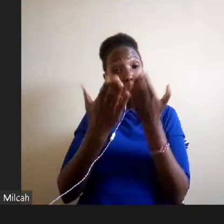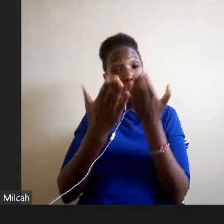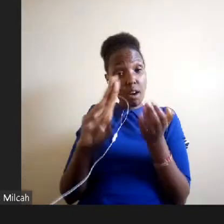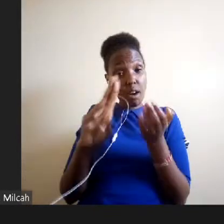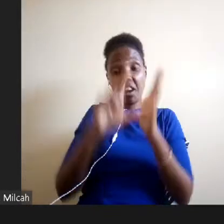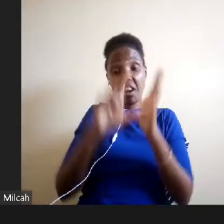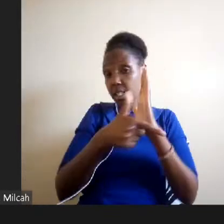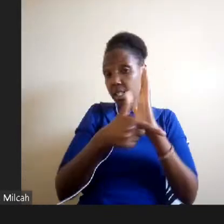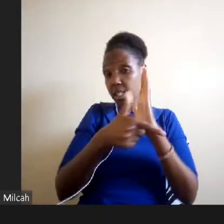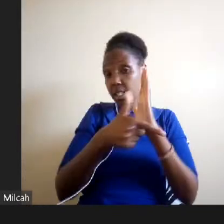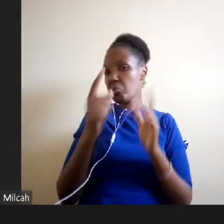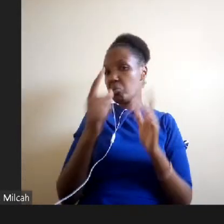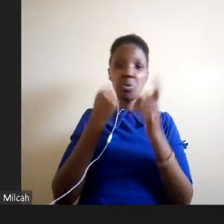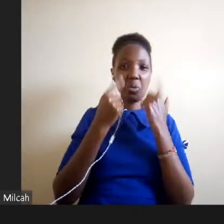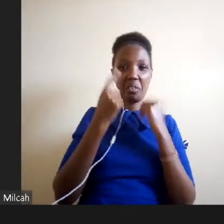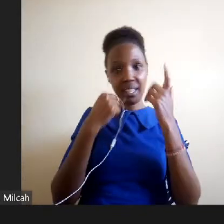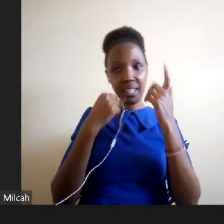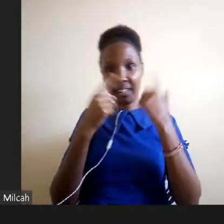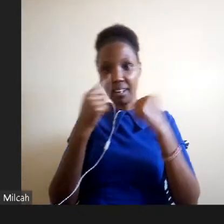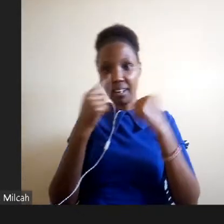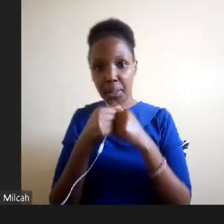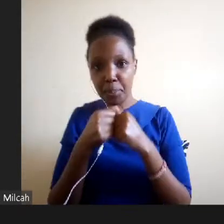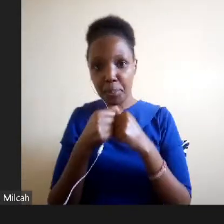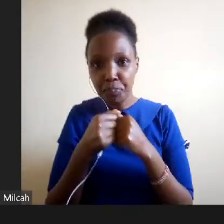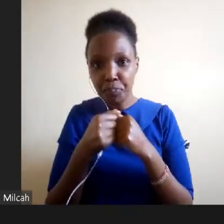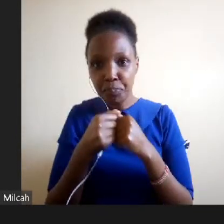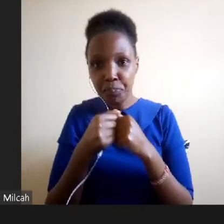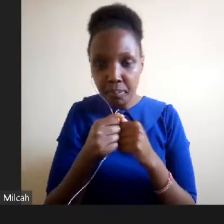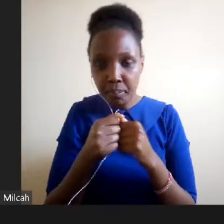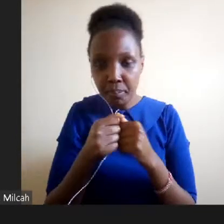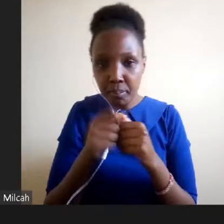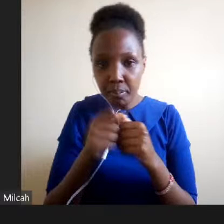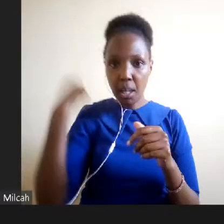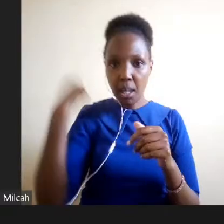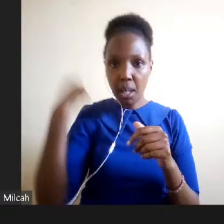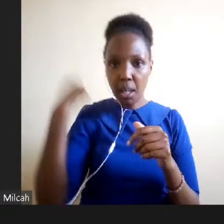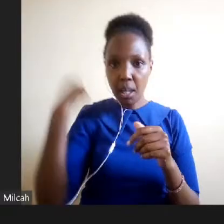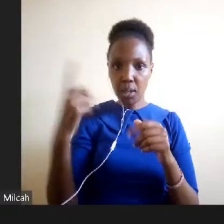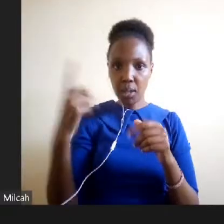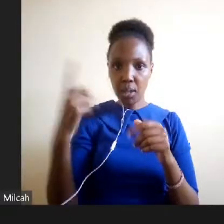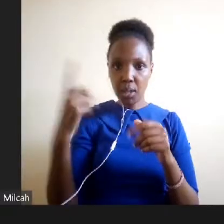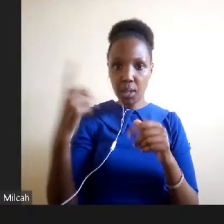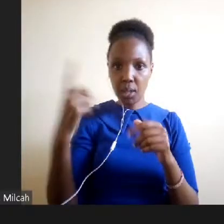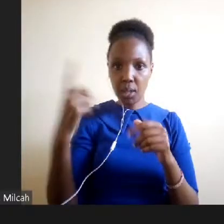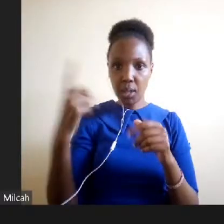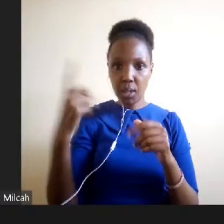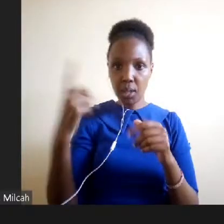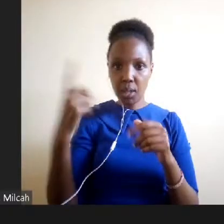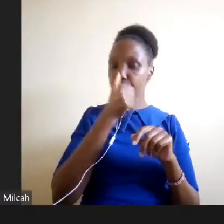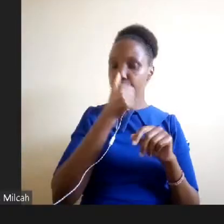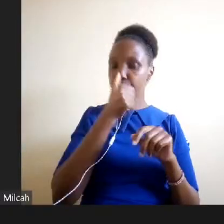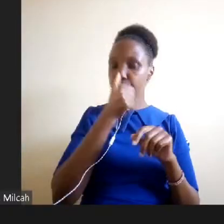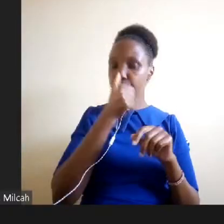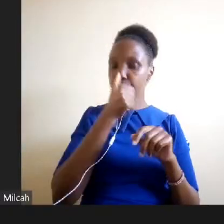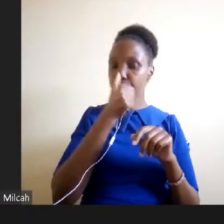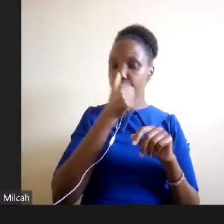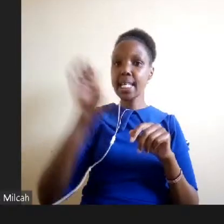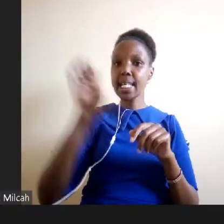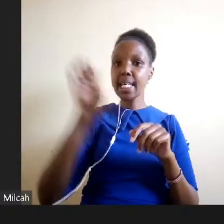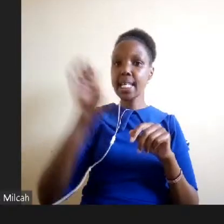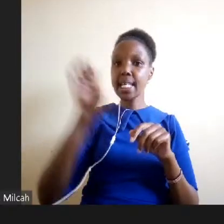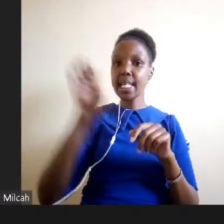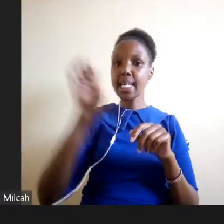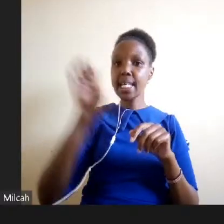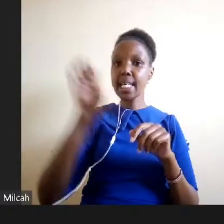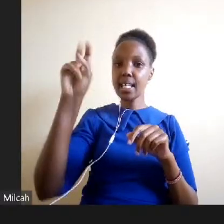their privacy settings, check their device settings in terms of passwords, in terms of what kind of security they have put in there, and then find